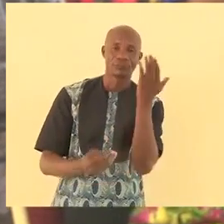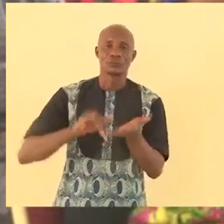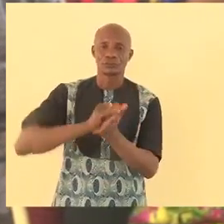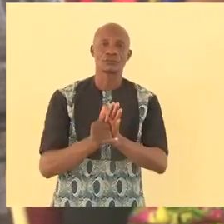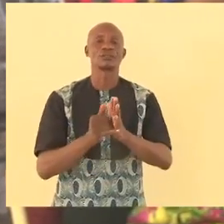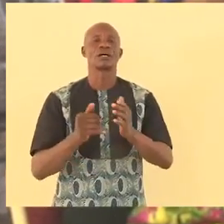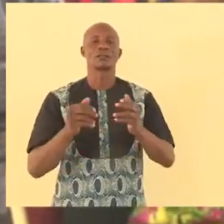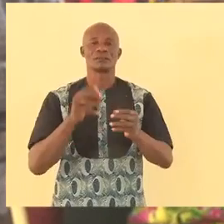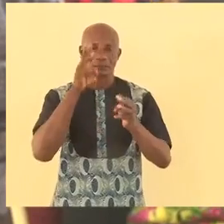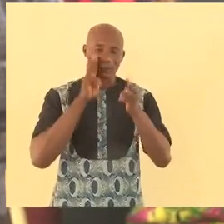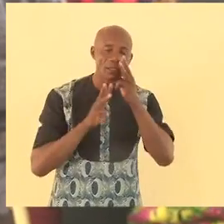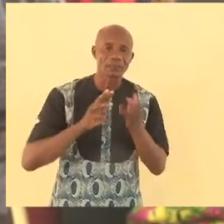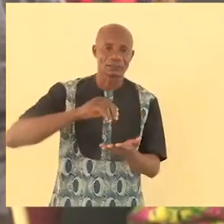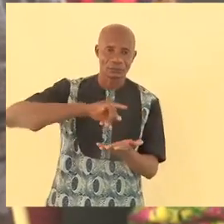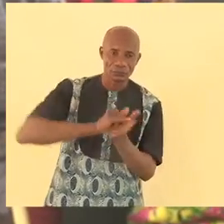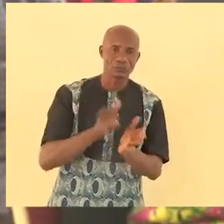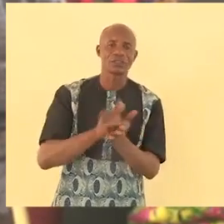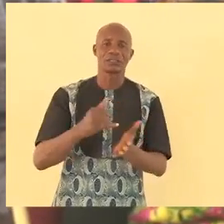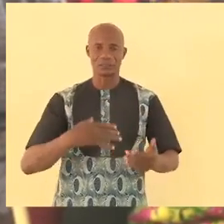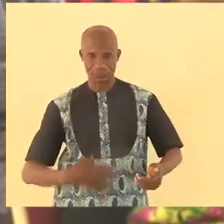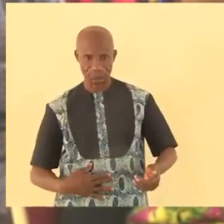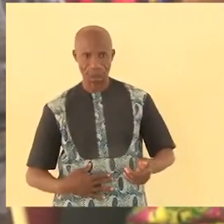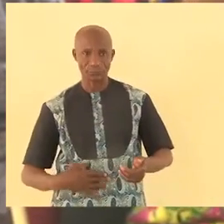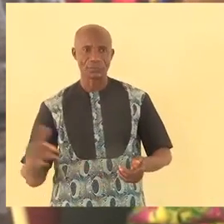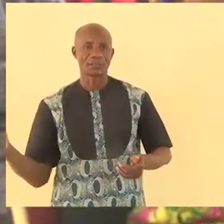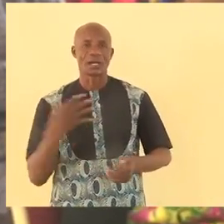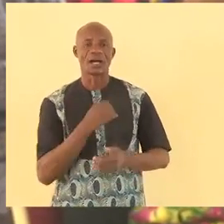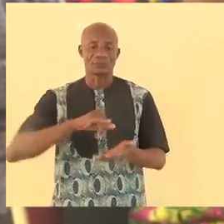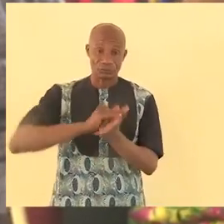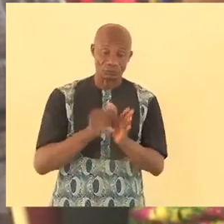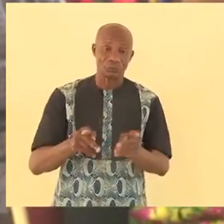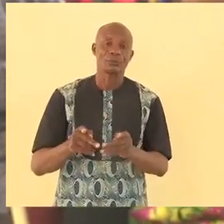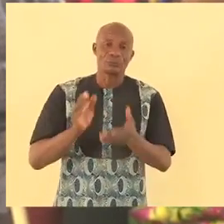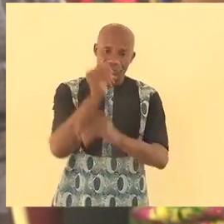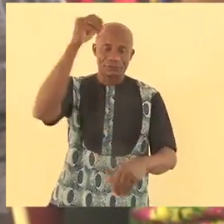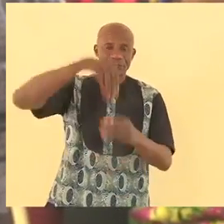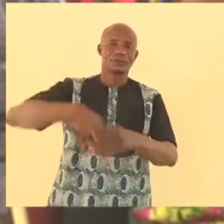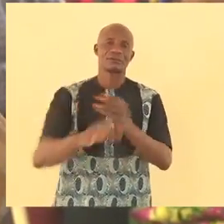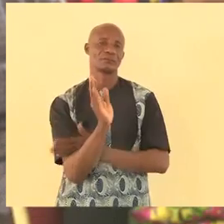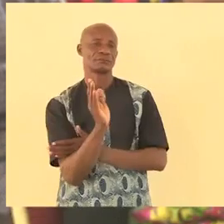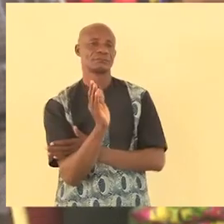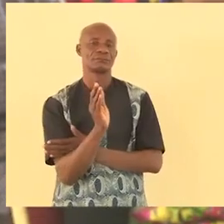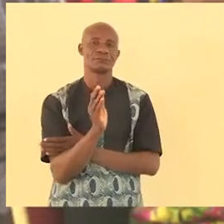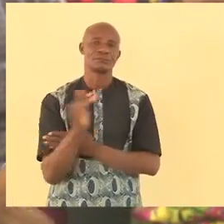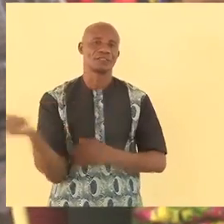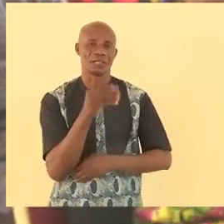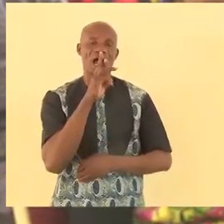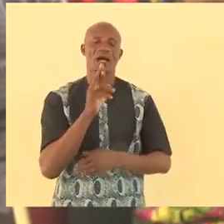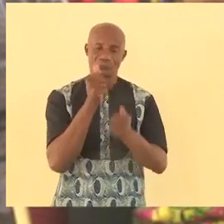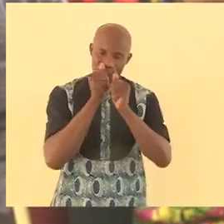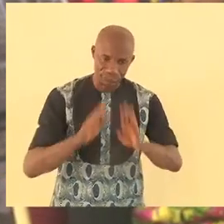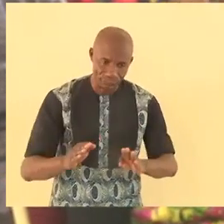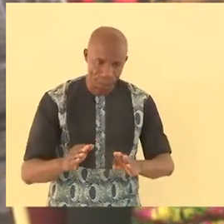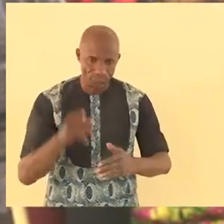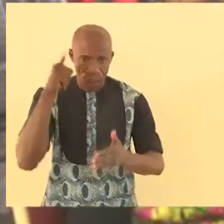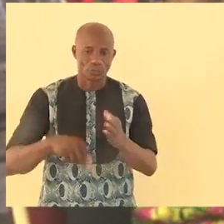you that mourn, those of you that cry. These are people who honestly believe and trust in God, and he says they are